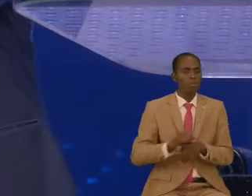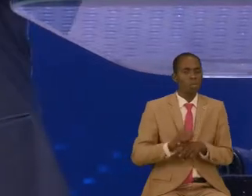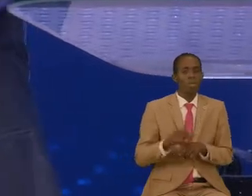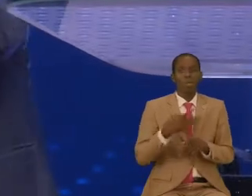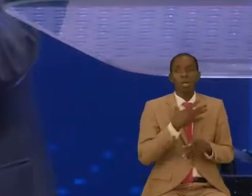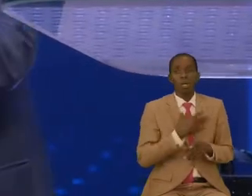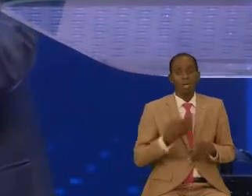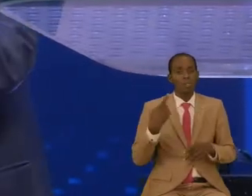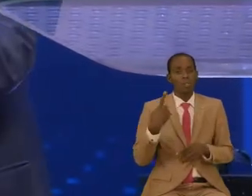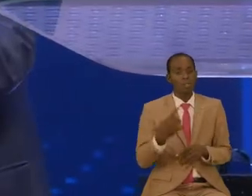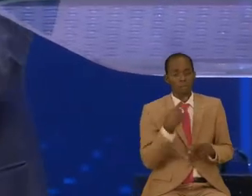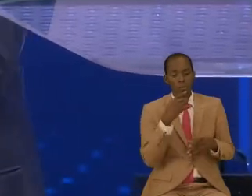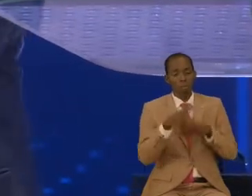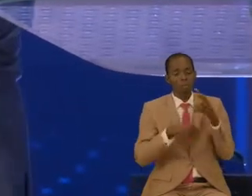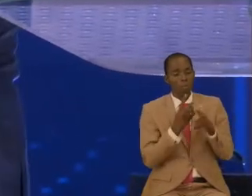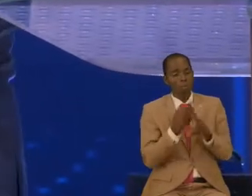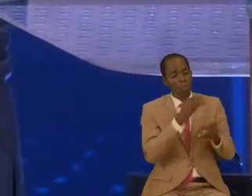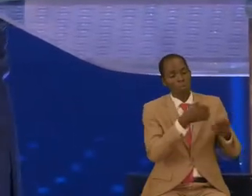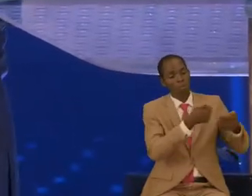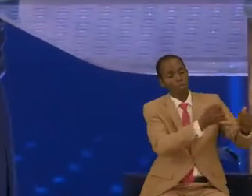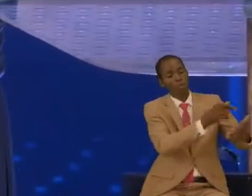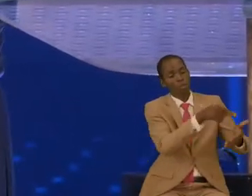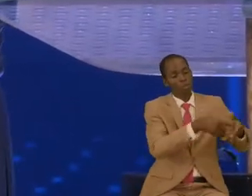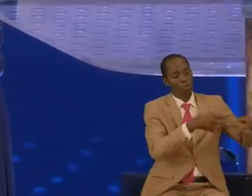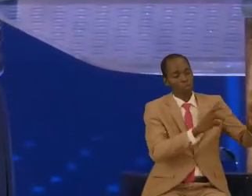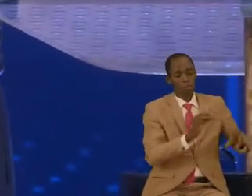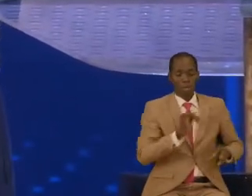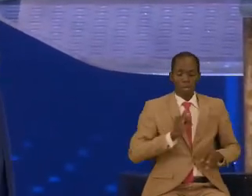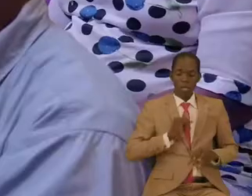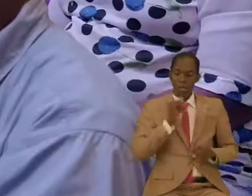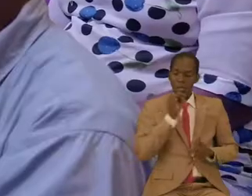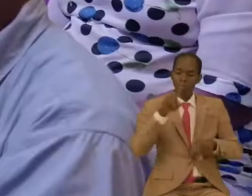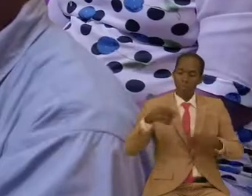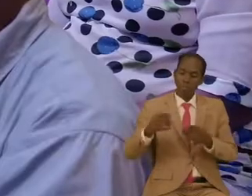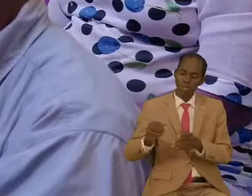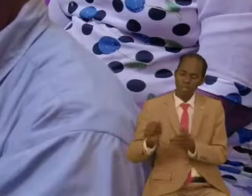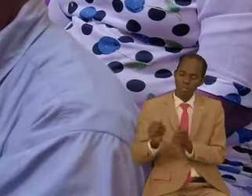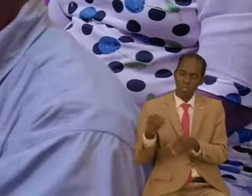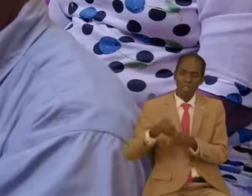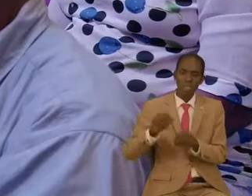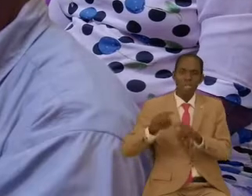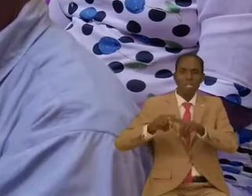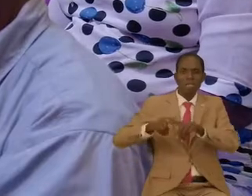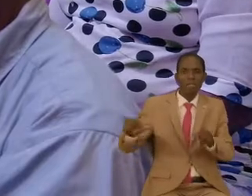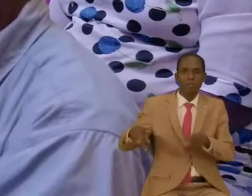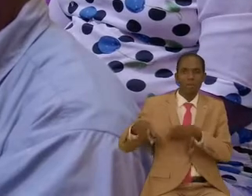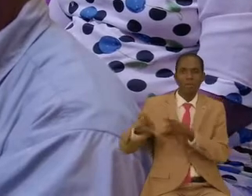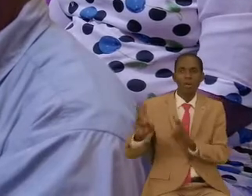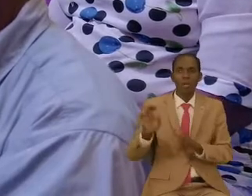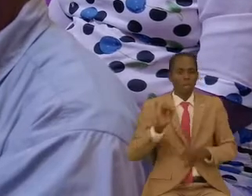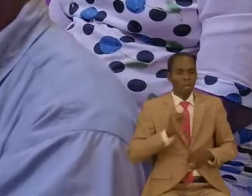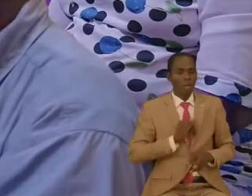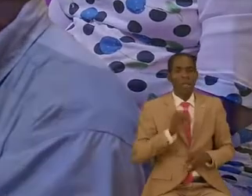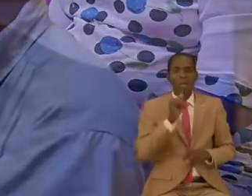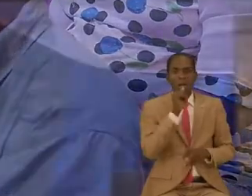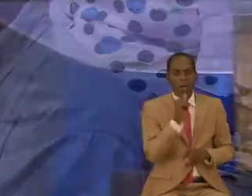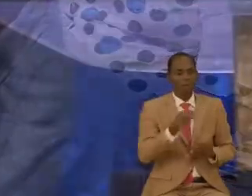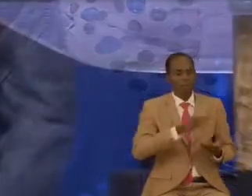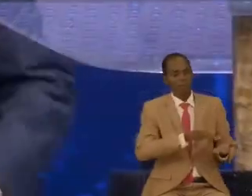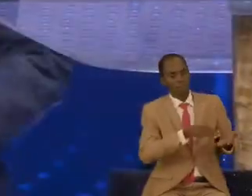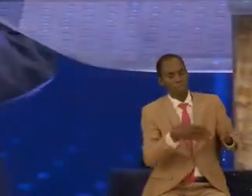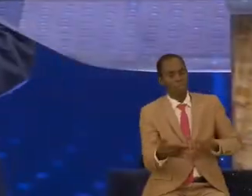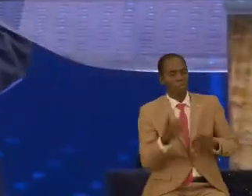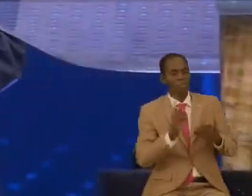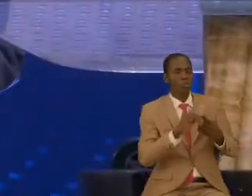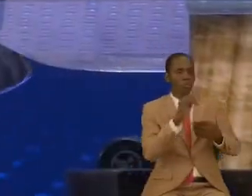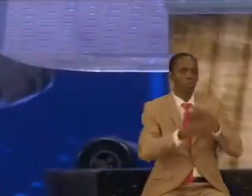they are going this direction. I am going a different direction. I am crucified